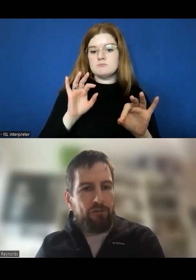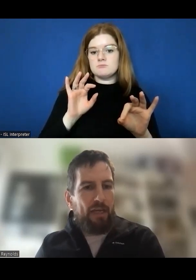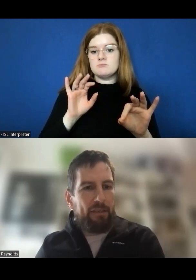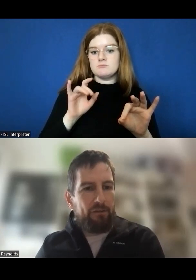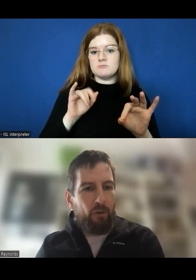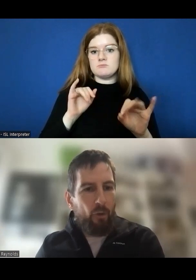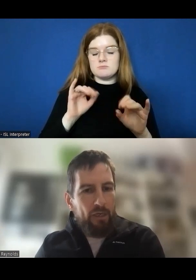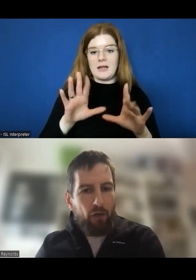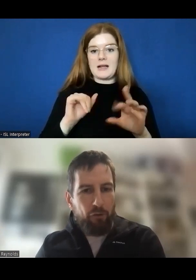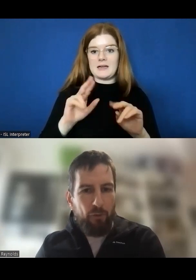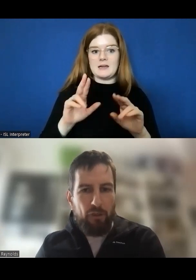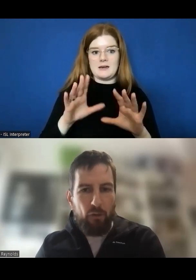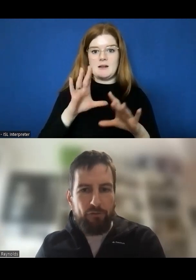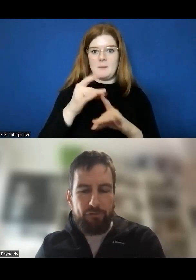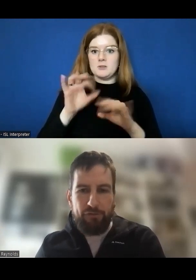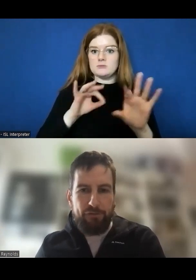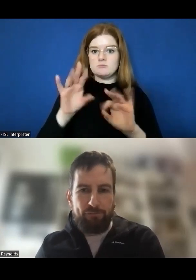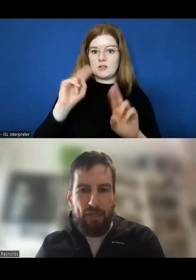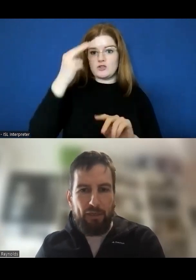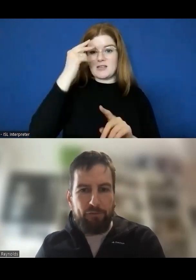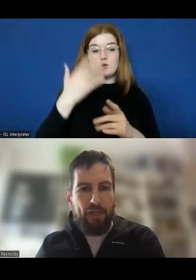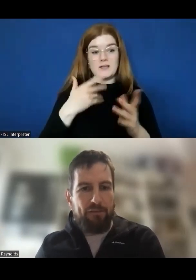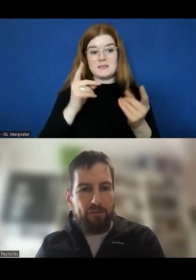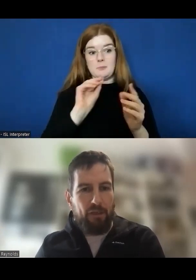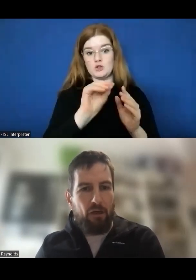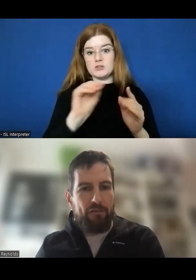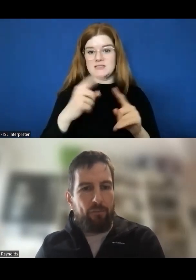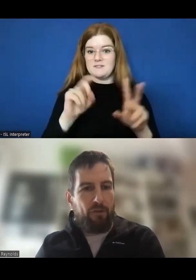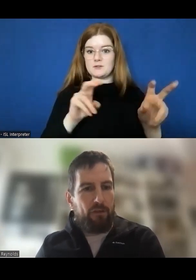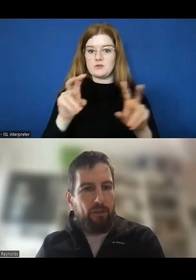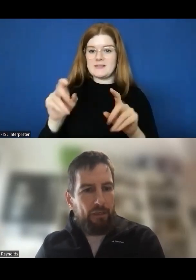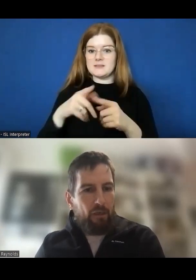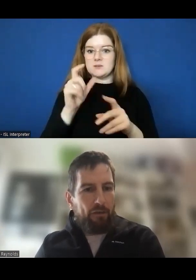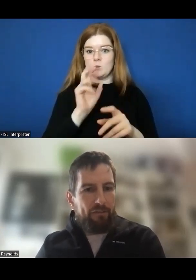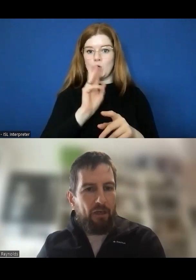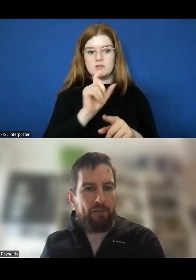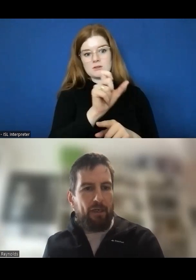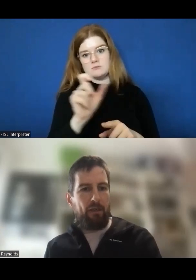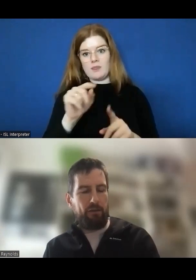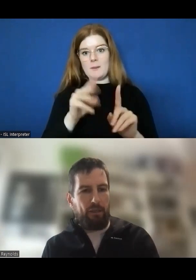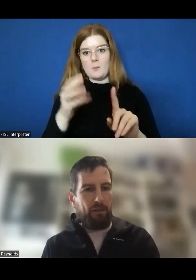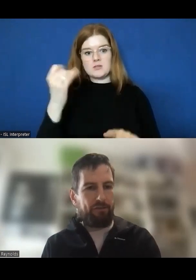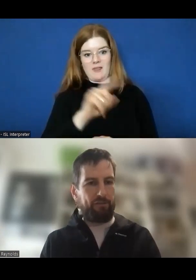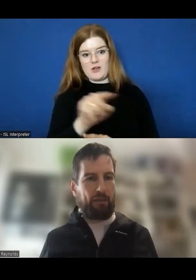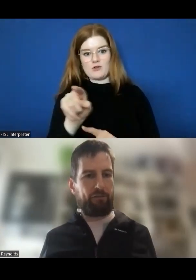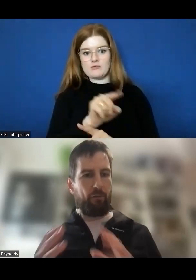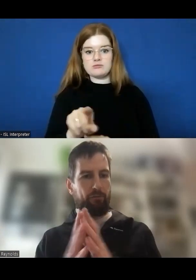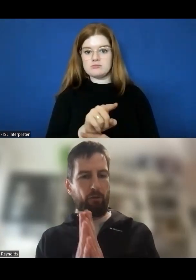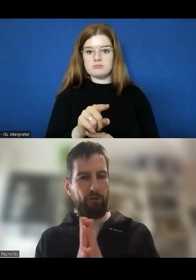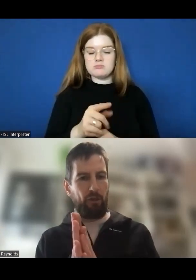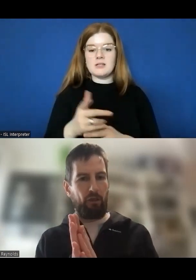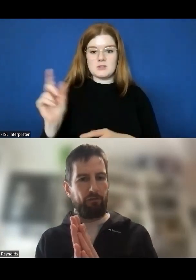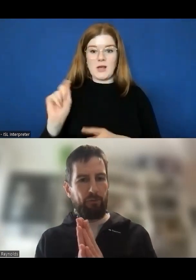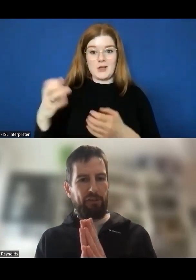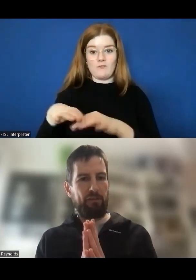in understanding it. And so I've just put a load of different phrases and concepts on the slide there. Like I said, Talha has